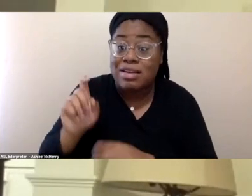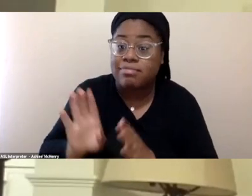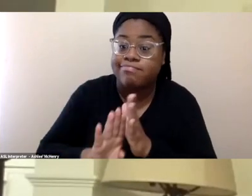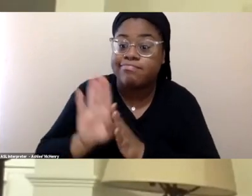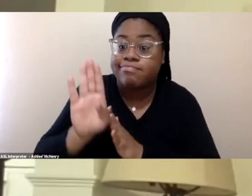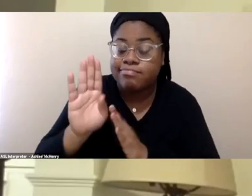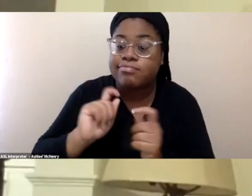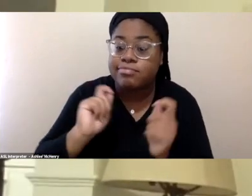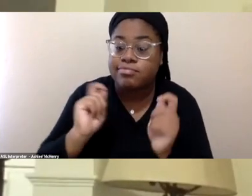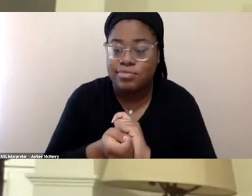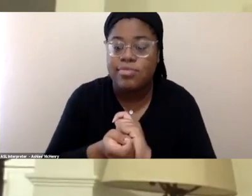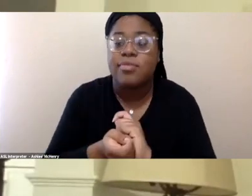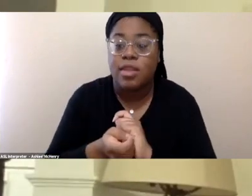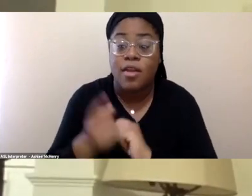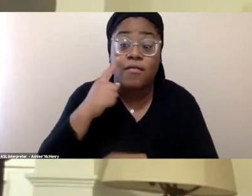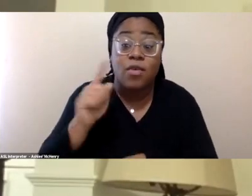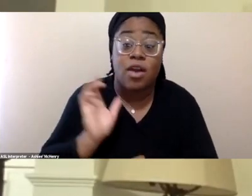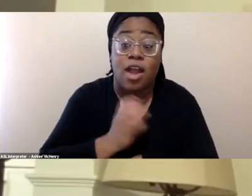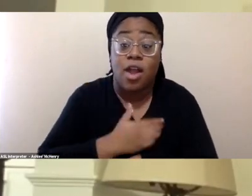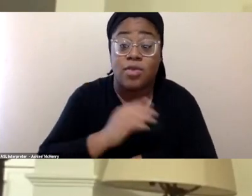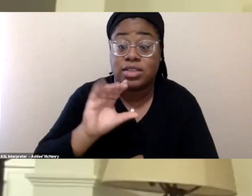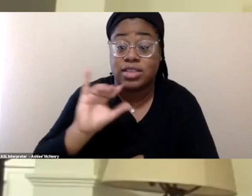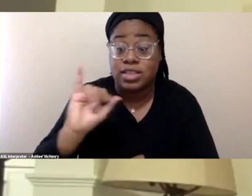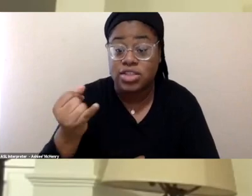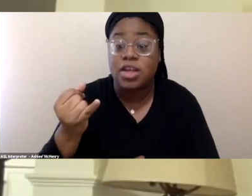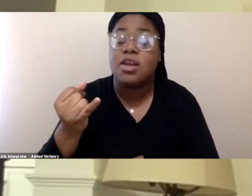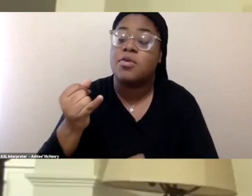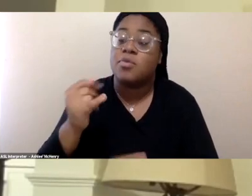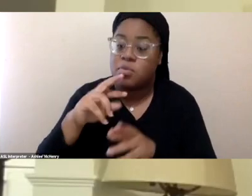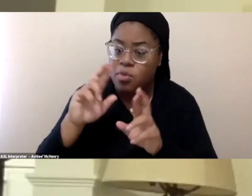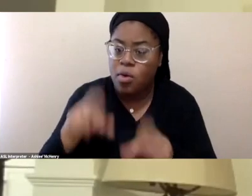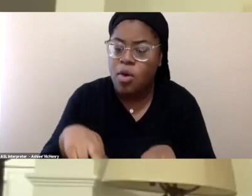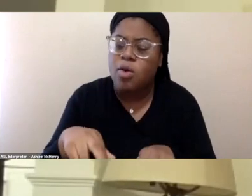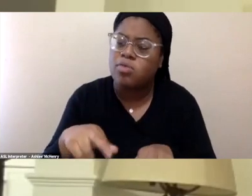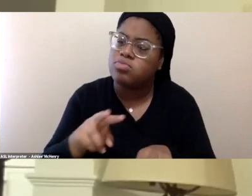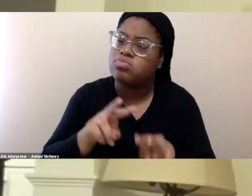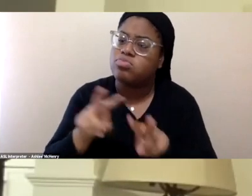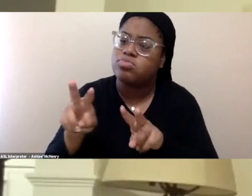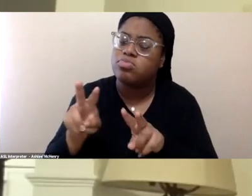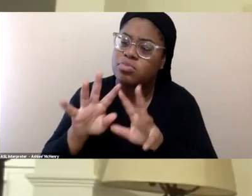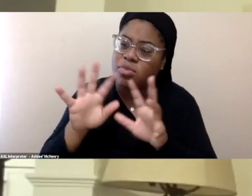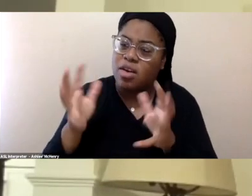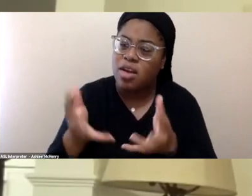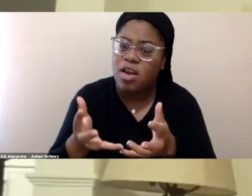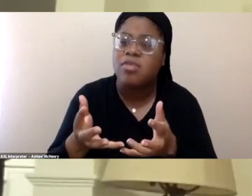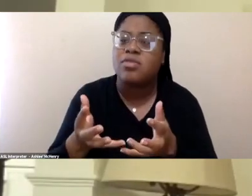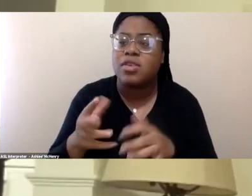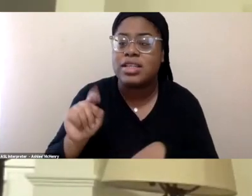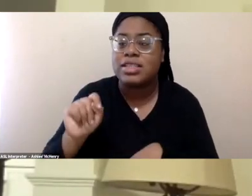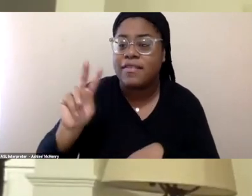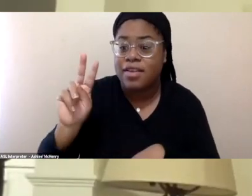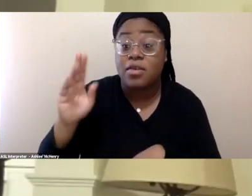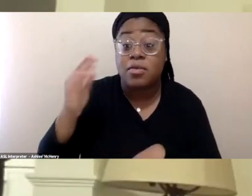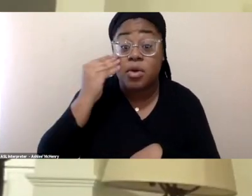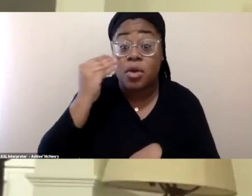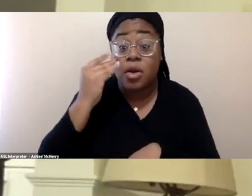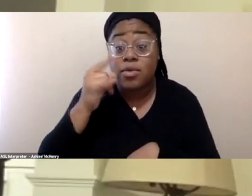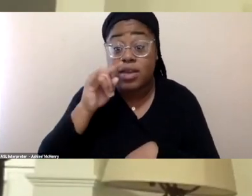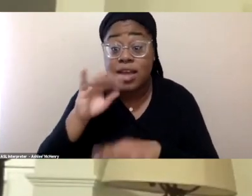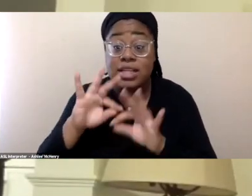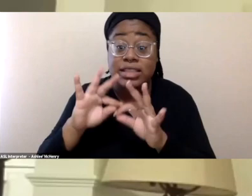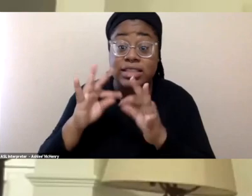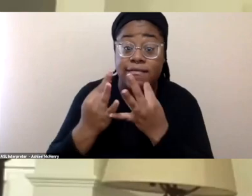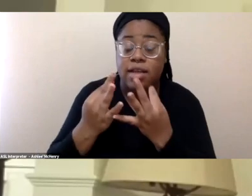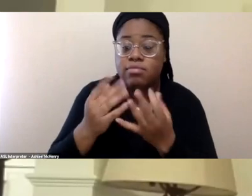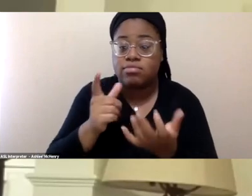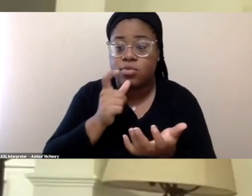our CJANE report, we decided to look more broadly at the world of TV. As we know, kids and families were leaning into a